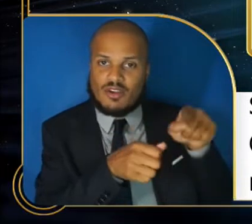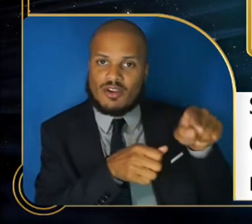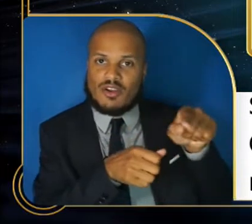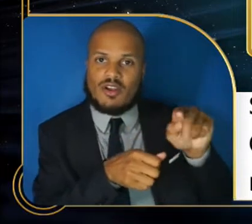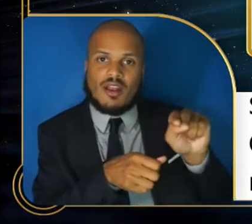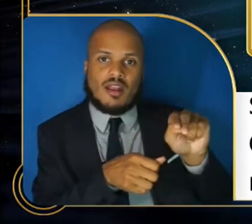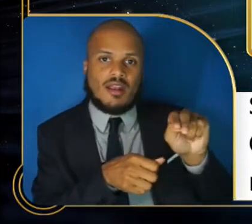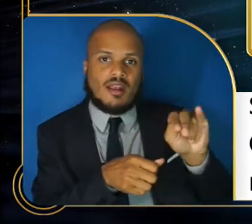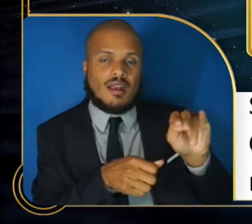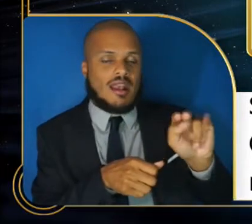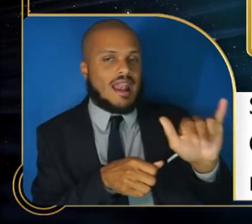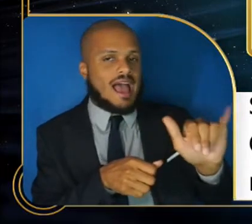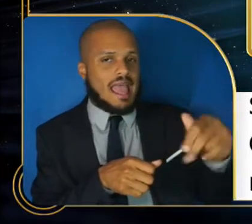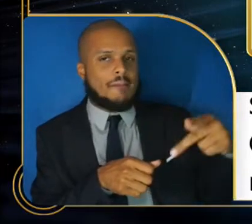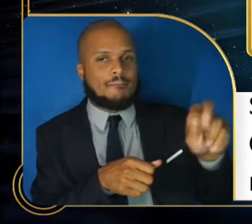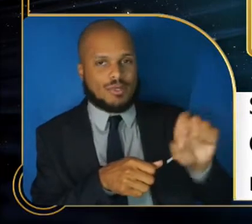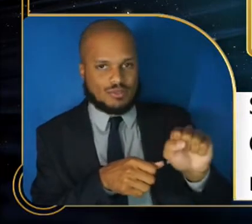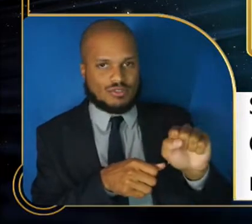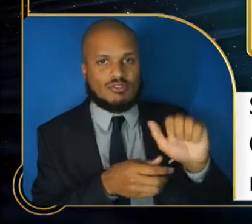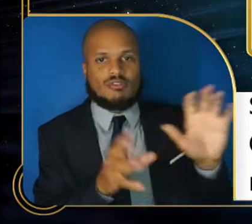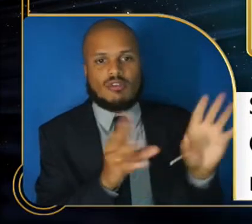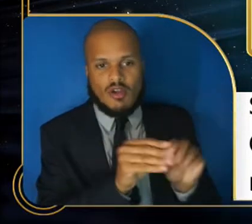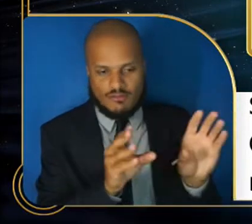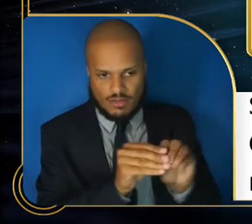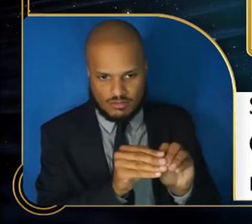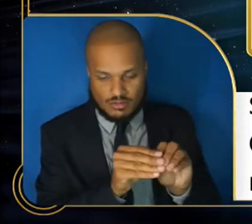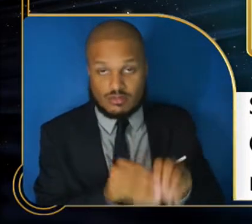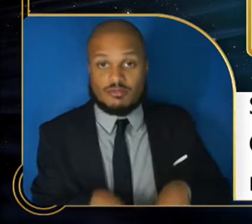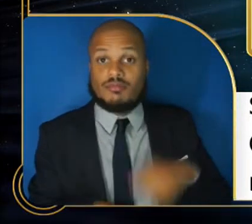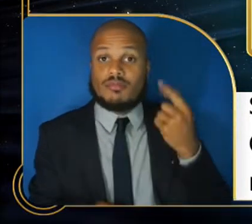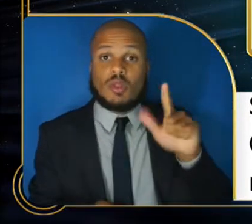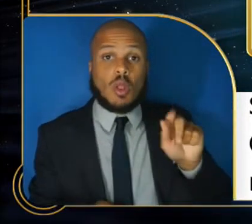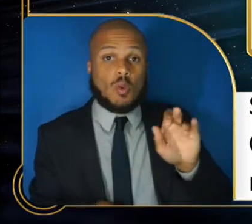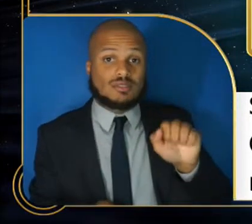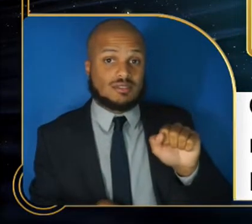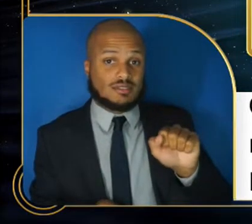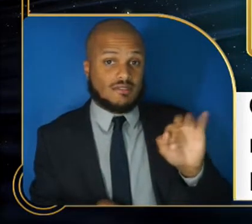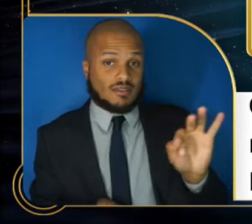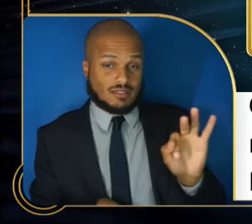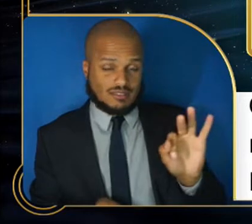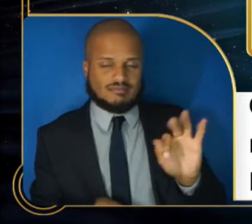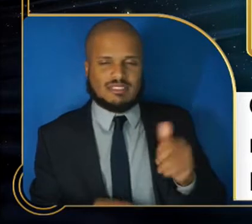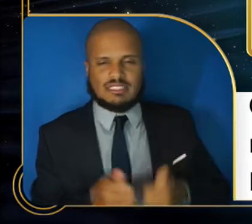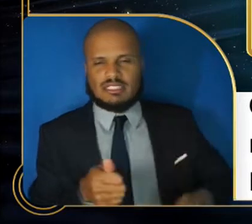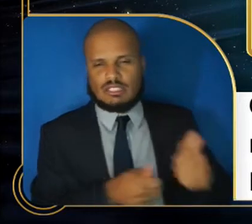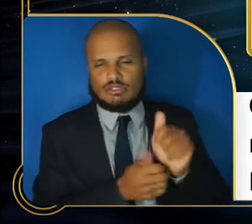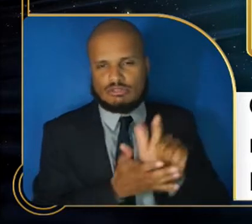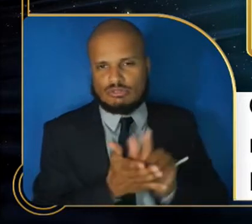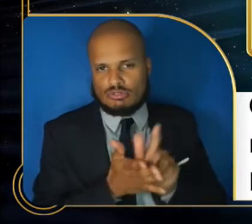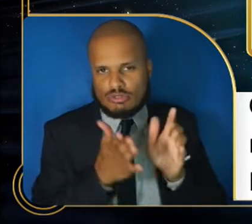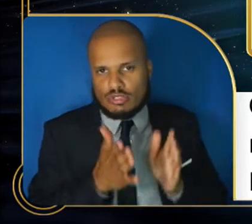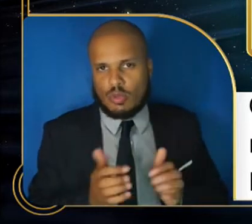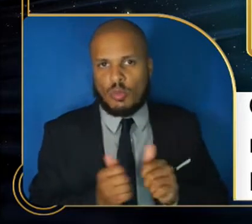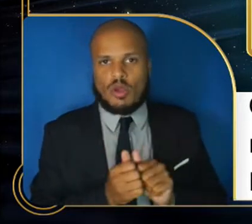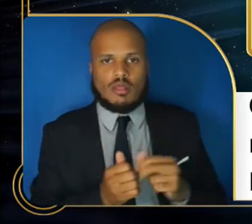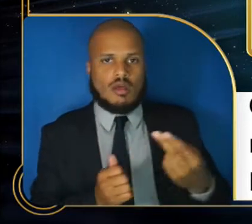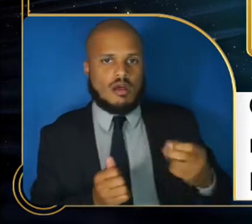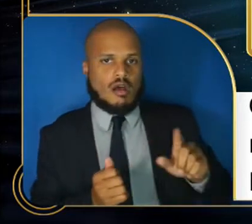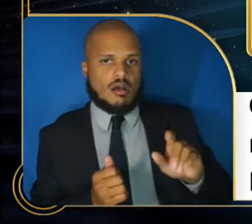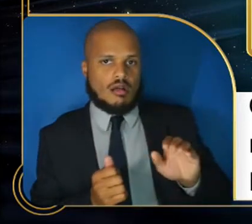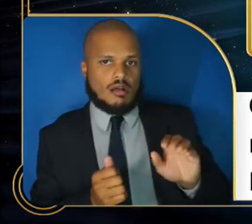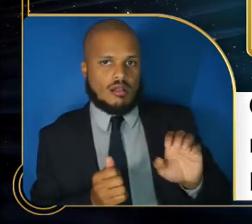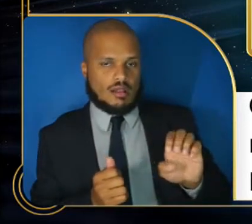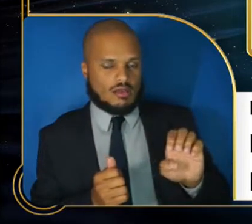NIAPERS conference. Louis Bossing, our senior attorney, is with Harvey Rosenthal, one of our awardees and our board